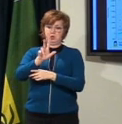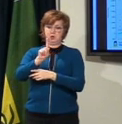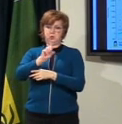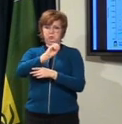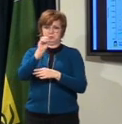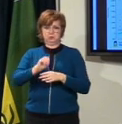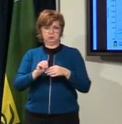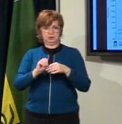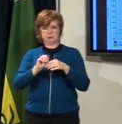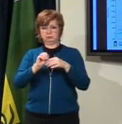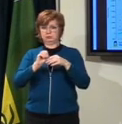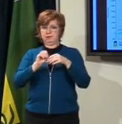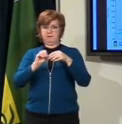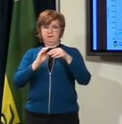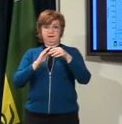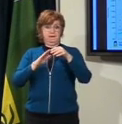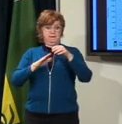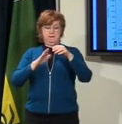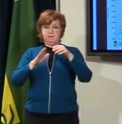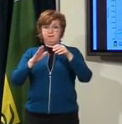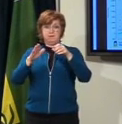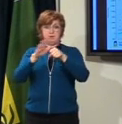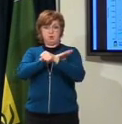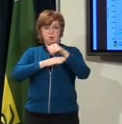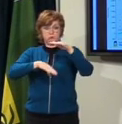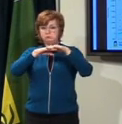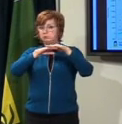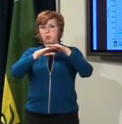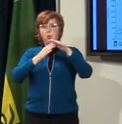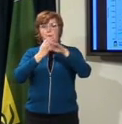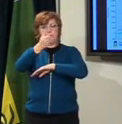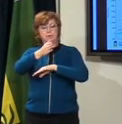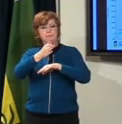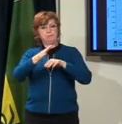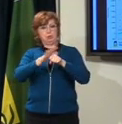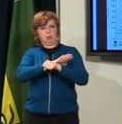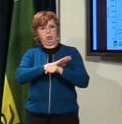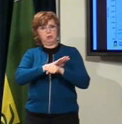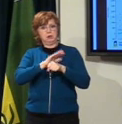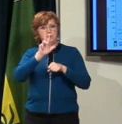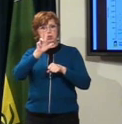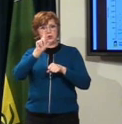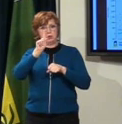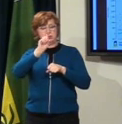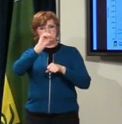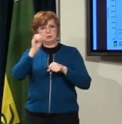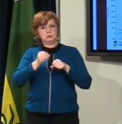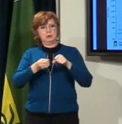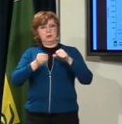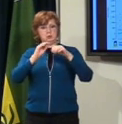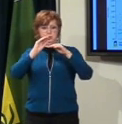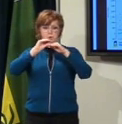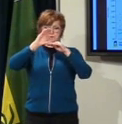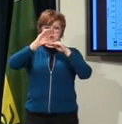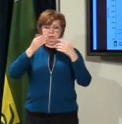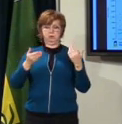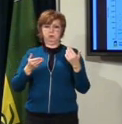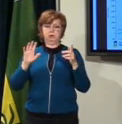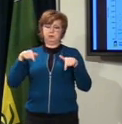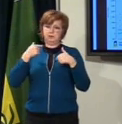ICU capacity is being used for COVID patients. This marks a major increase just over the last few weeks.